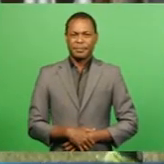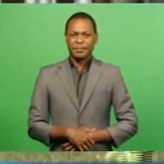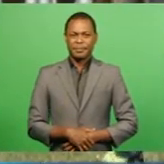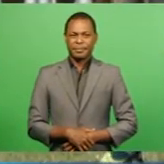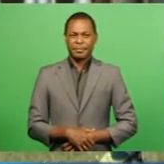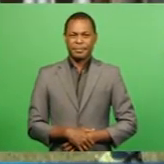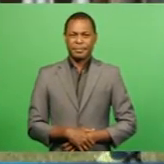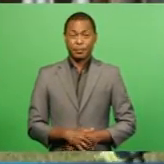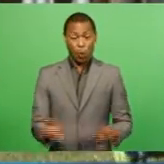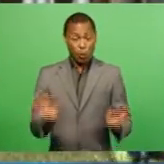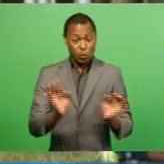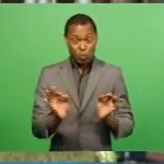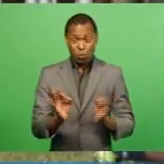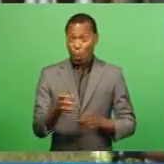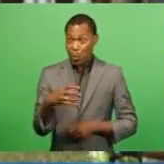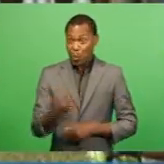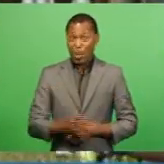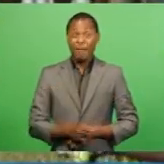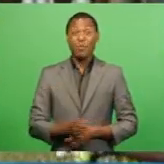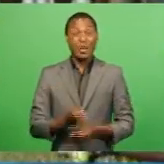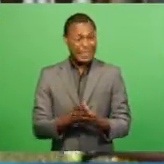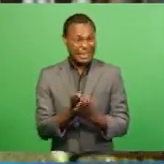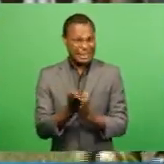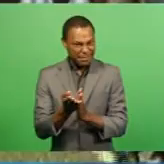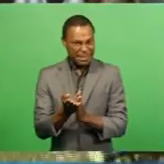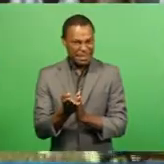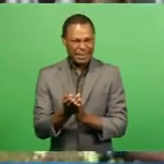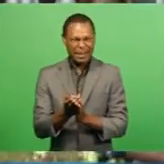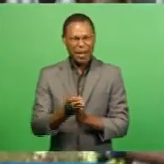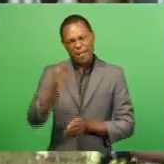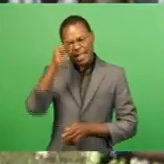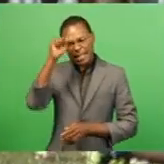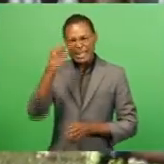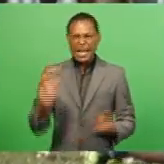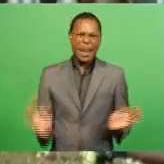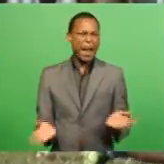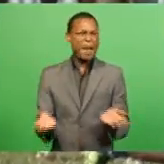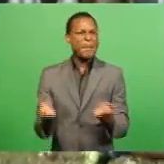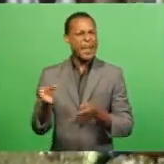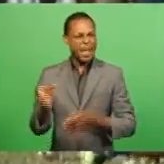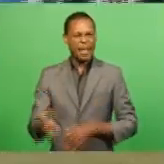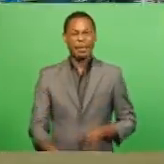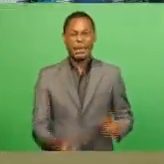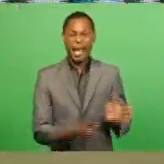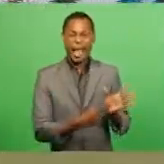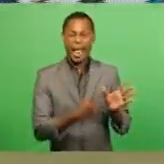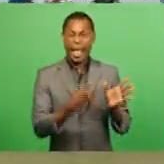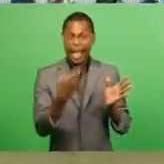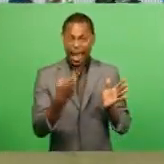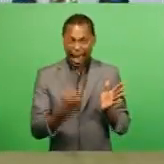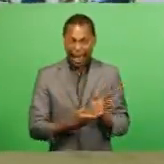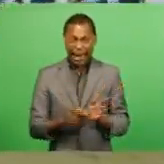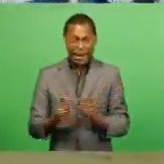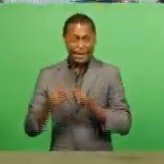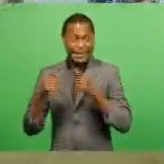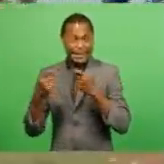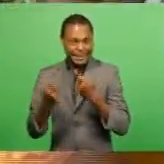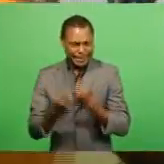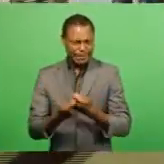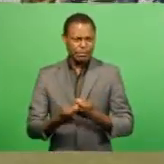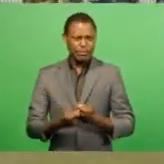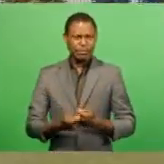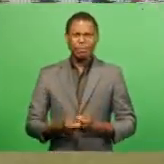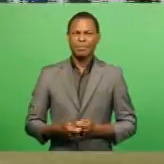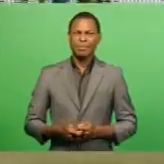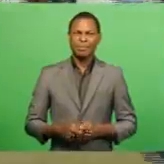Without the services of 2 senior players, Pio Tuwai and Jerry Tuwai, the LAR Barbarians performed exceptionally well, with